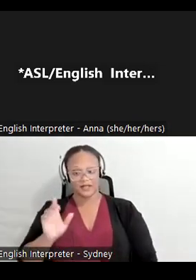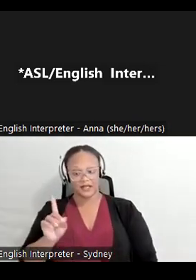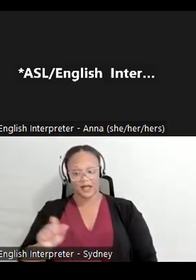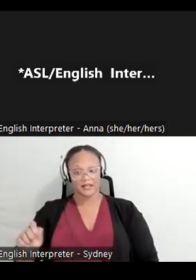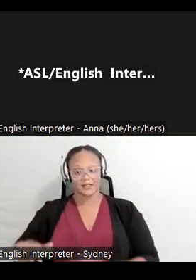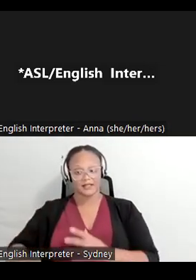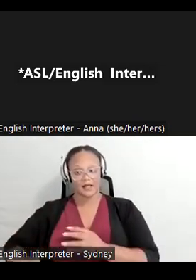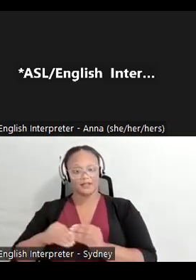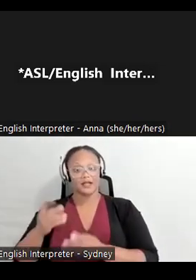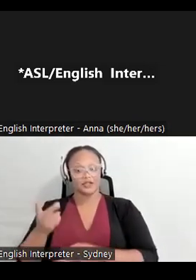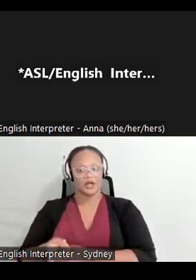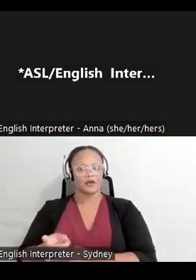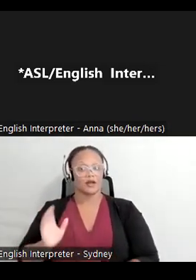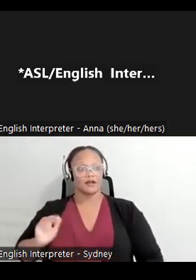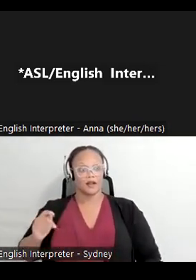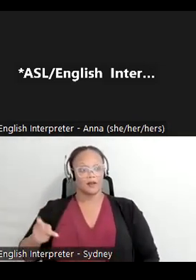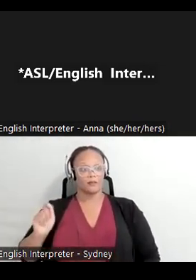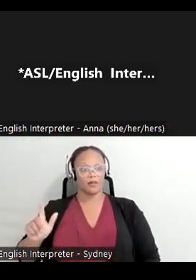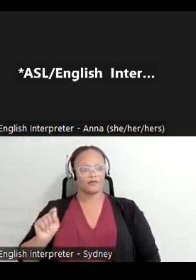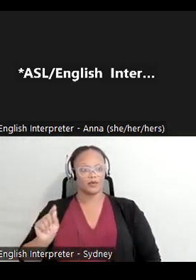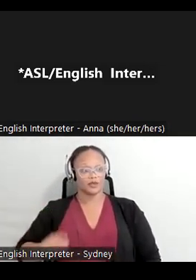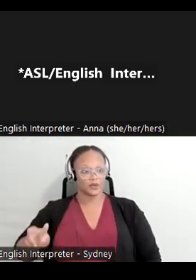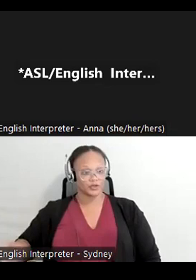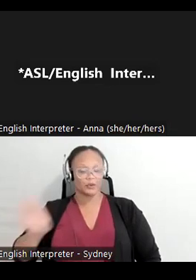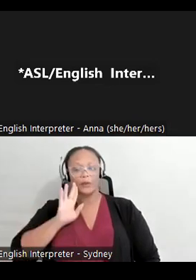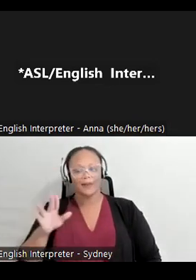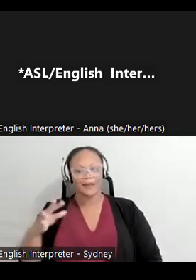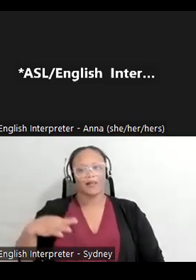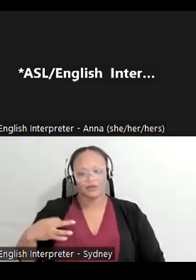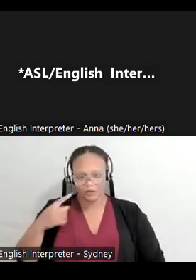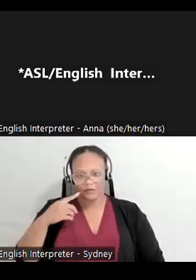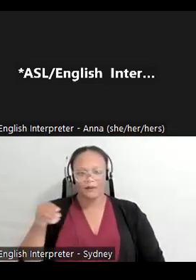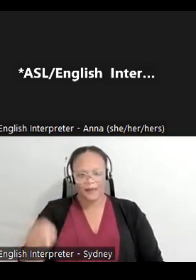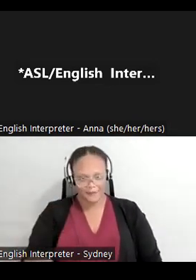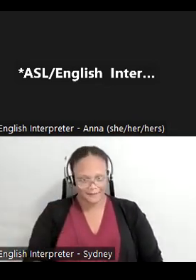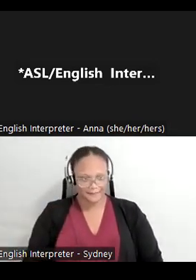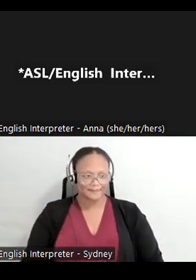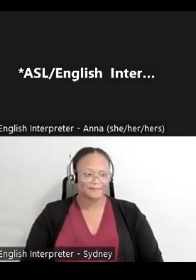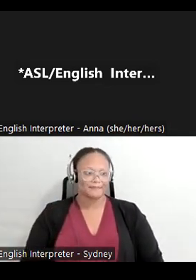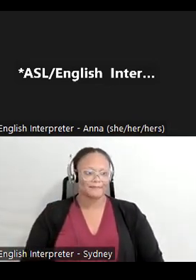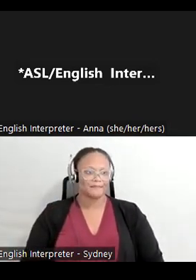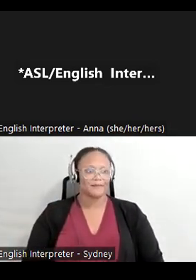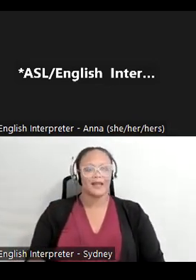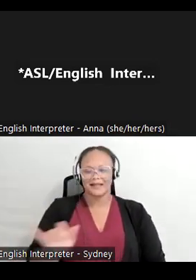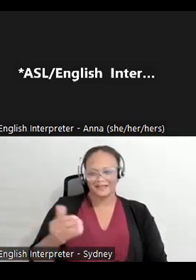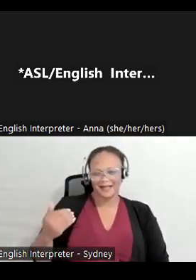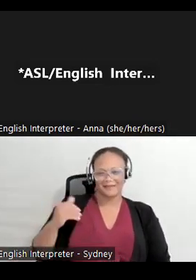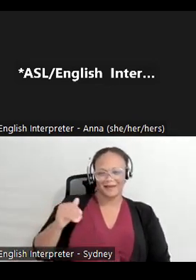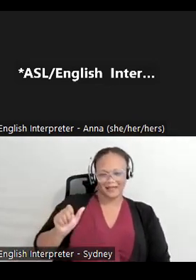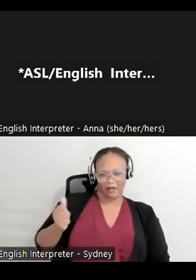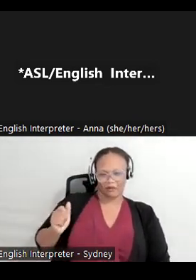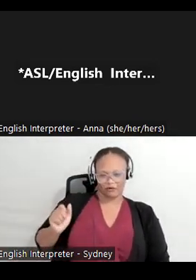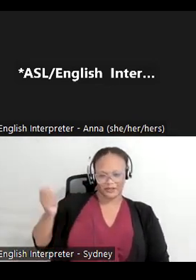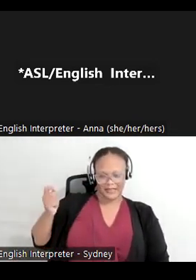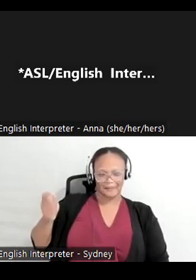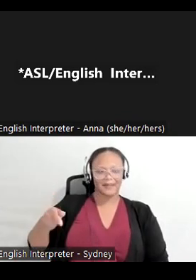April 2022 are eligible for these payments. Same as with the AB 179 stipend, the family,